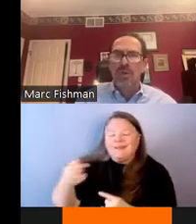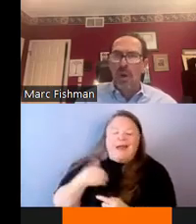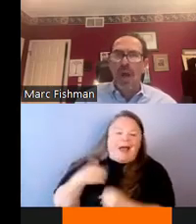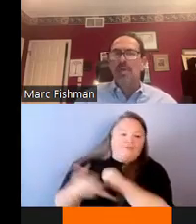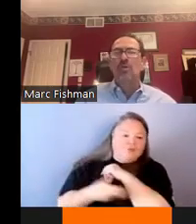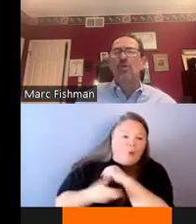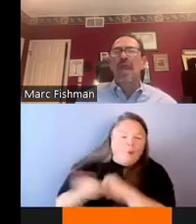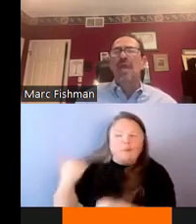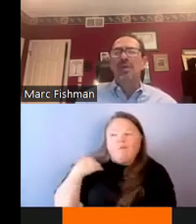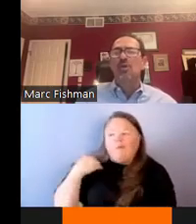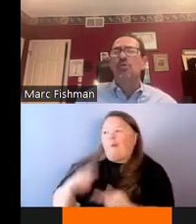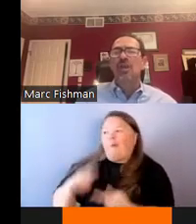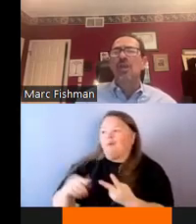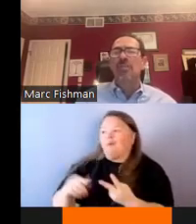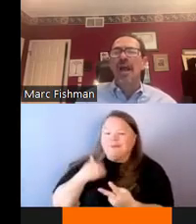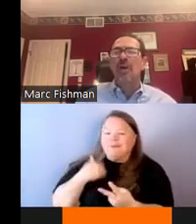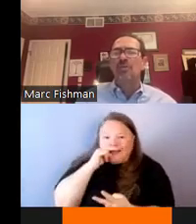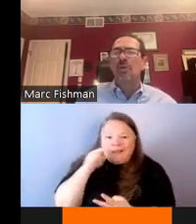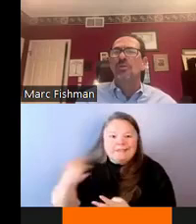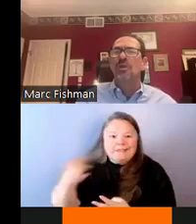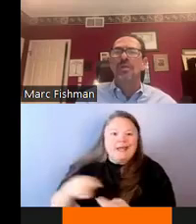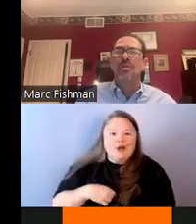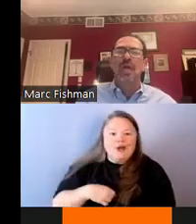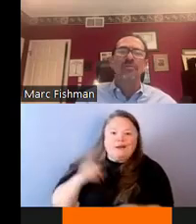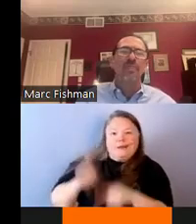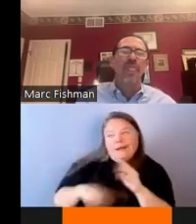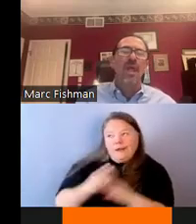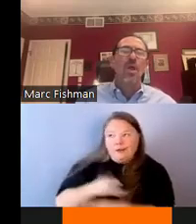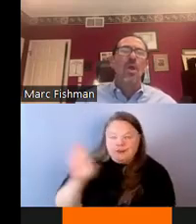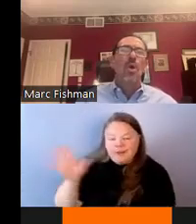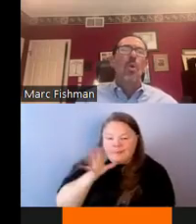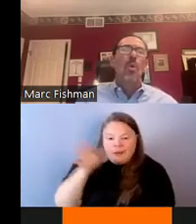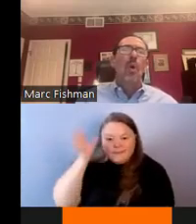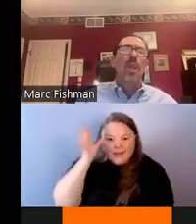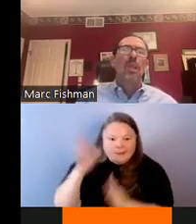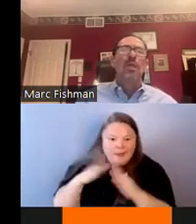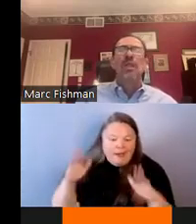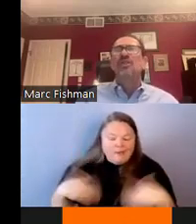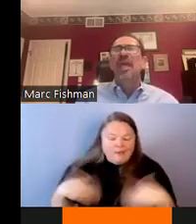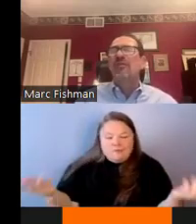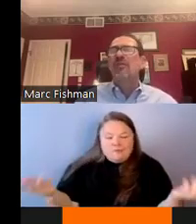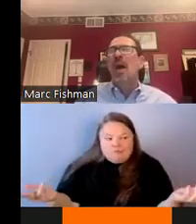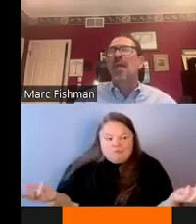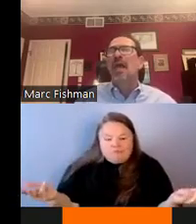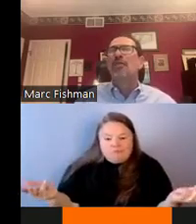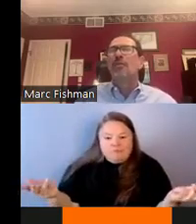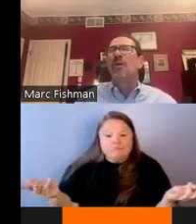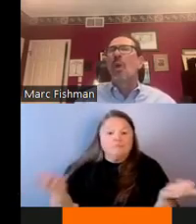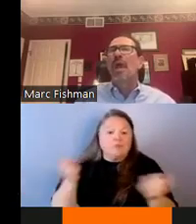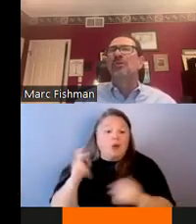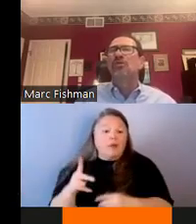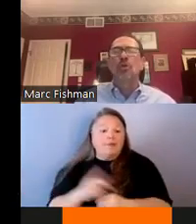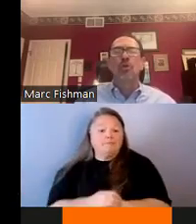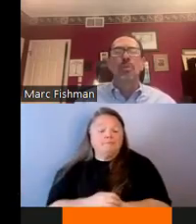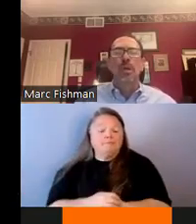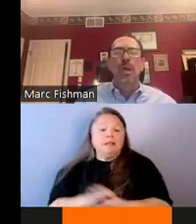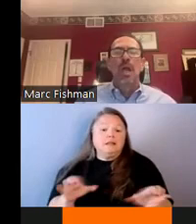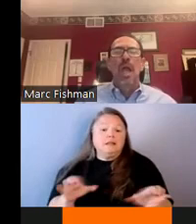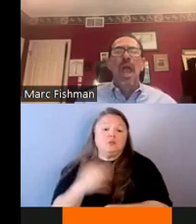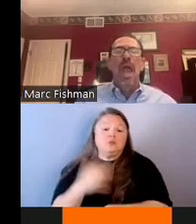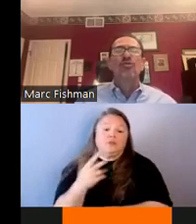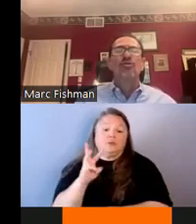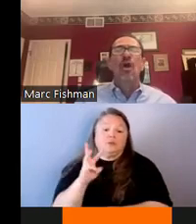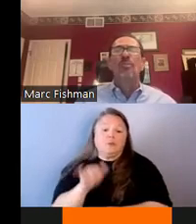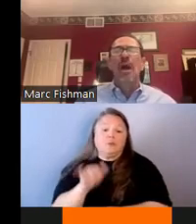or, you can't be using in my household. It's not safe. Well, let's get everybody on a 3-way